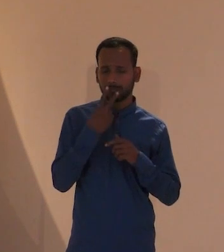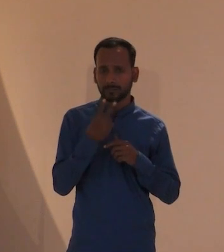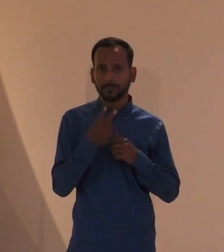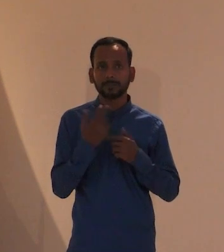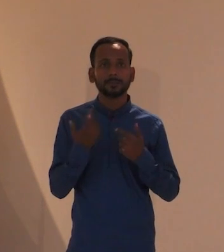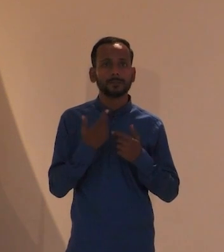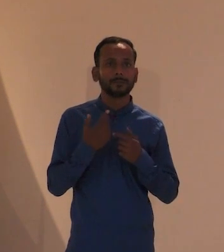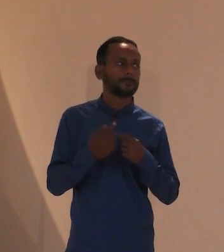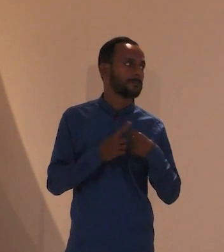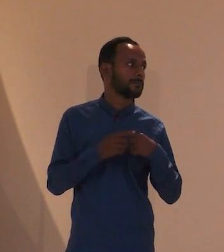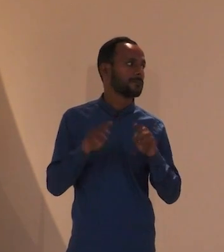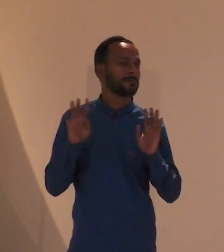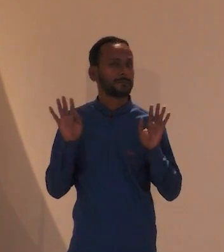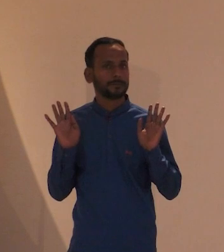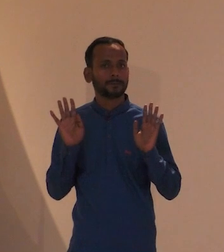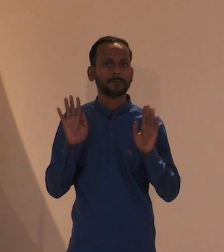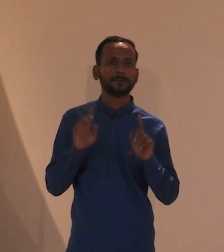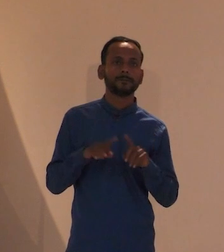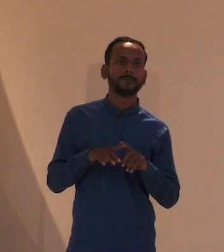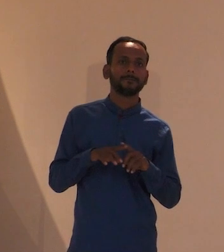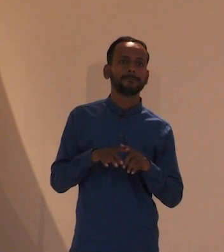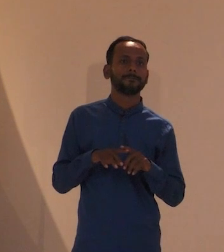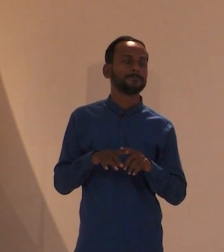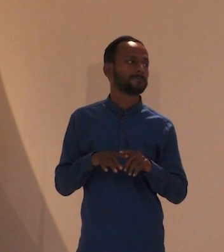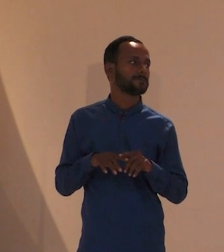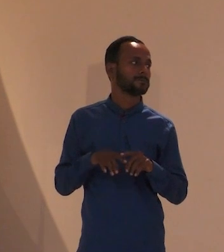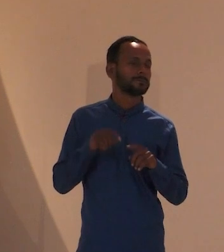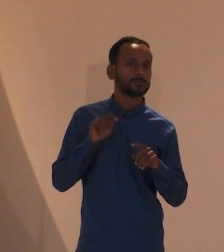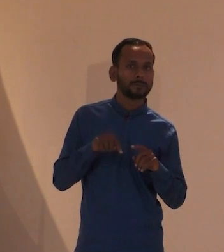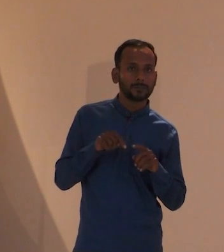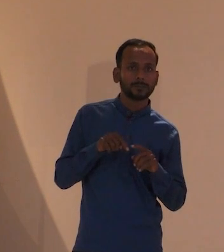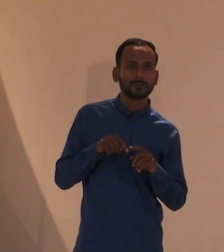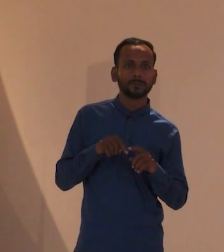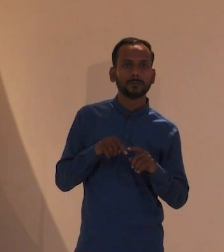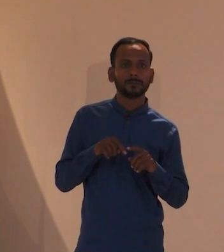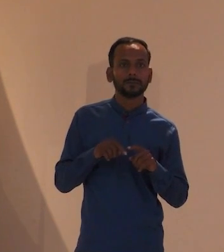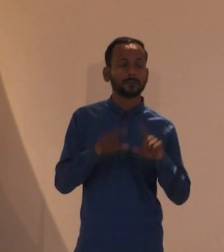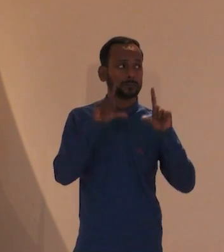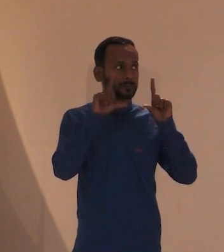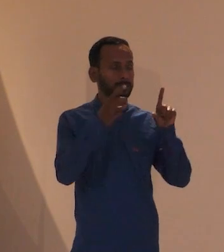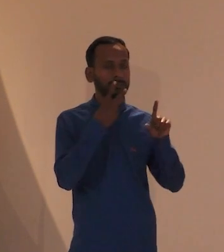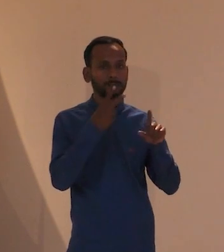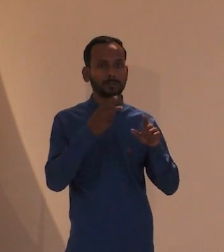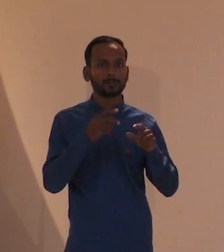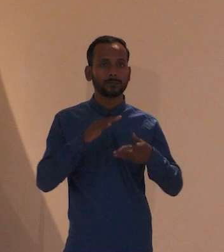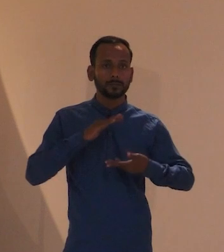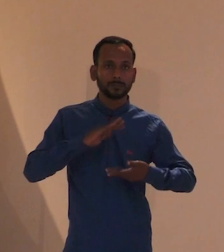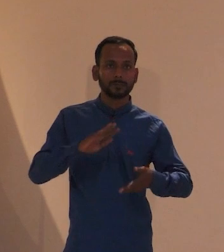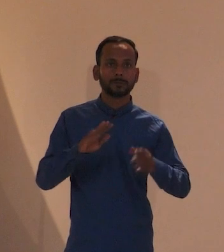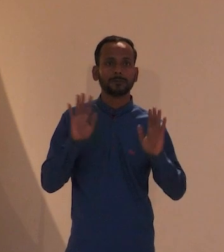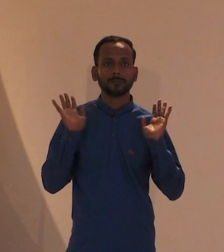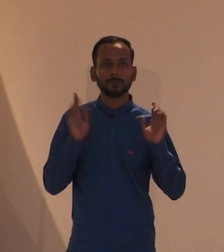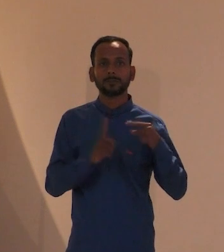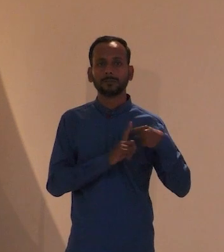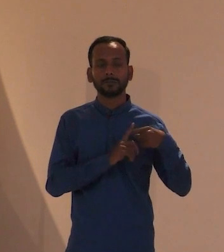baby Jesus is represented like this. But in these images of the baby Jesus, he's with his finger